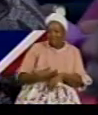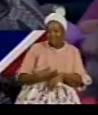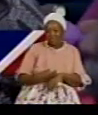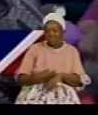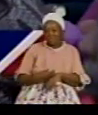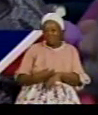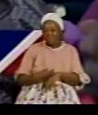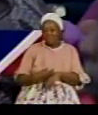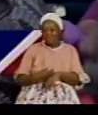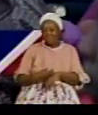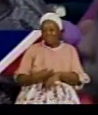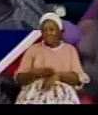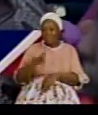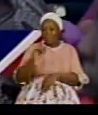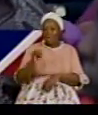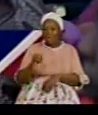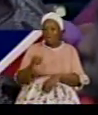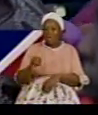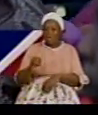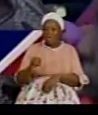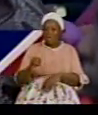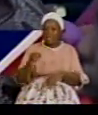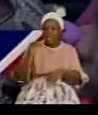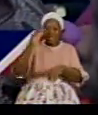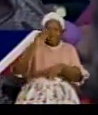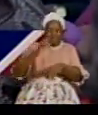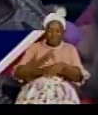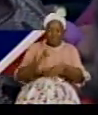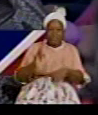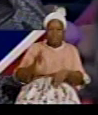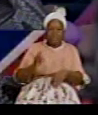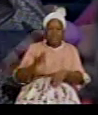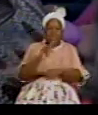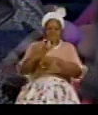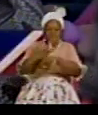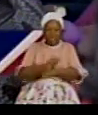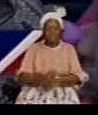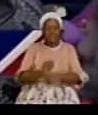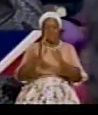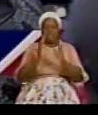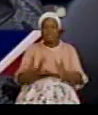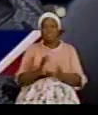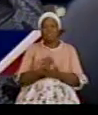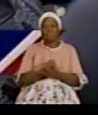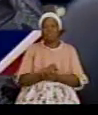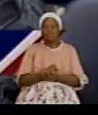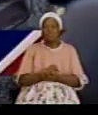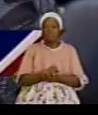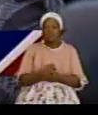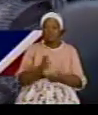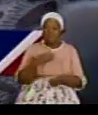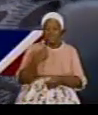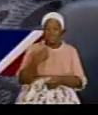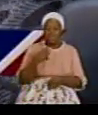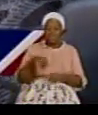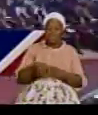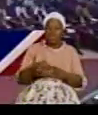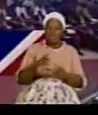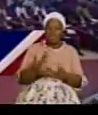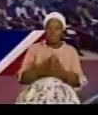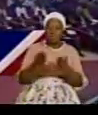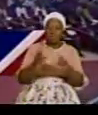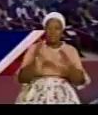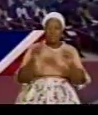cauterized by influential traditionalists. It says in Matthew chapter